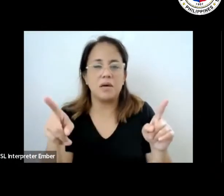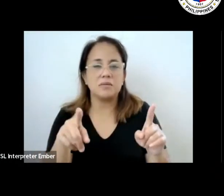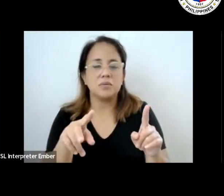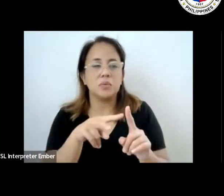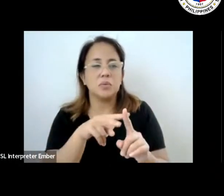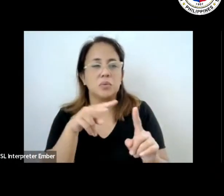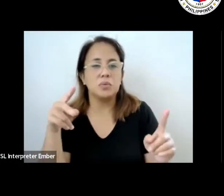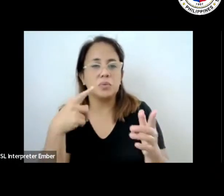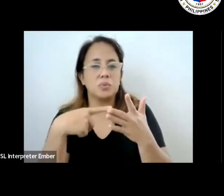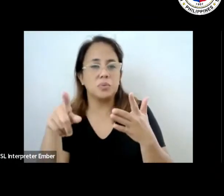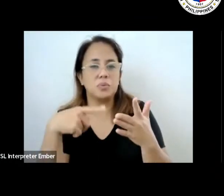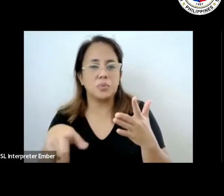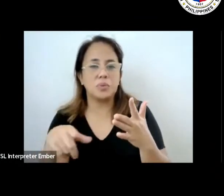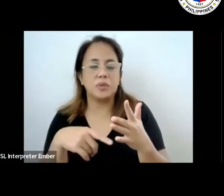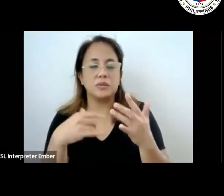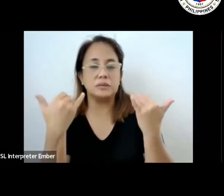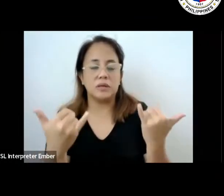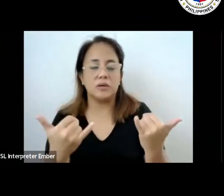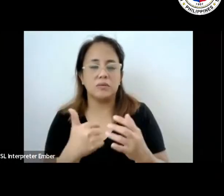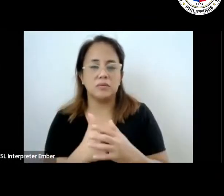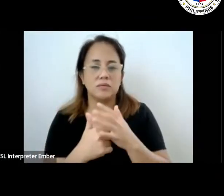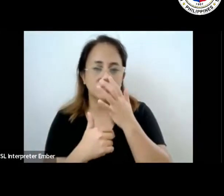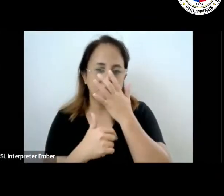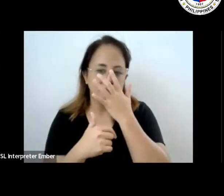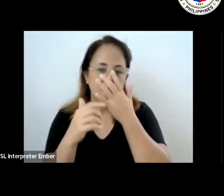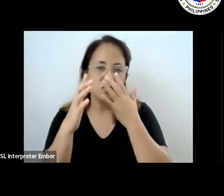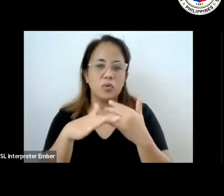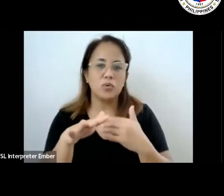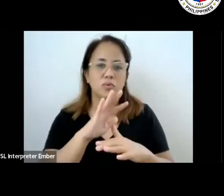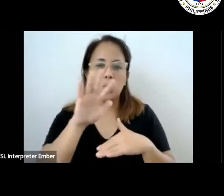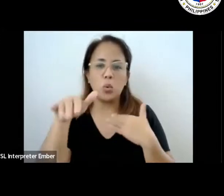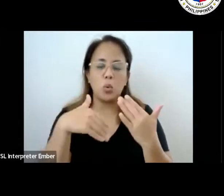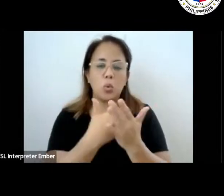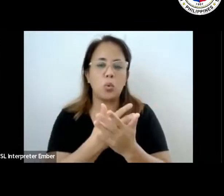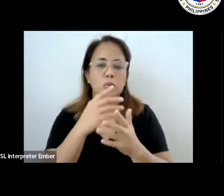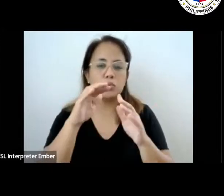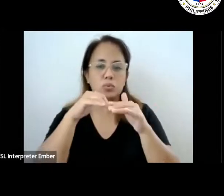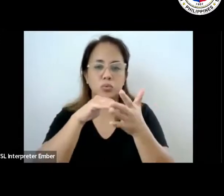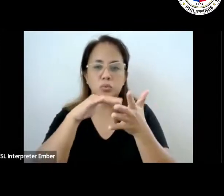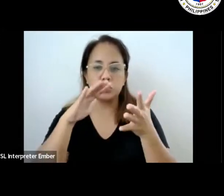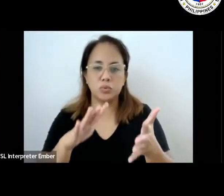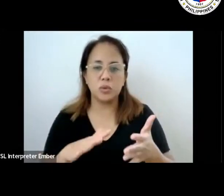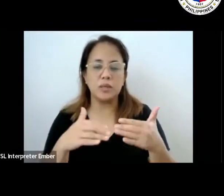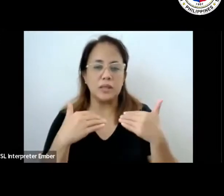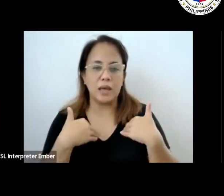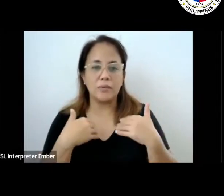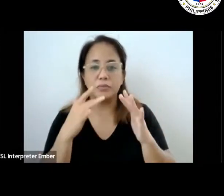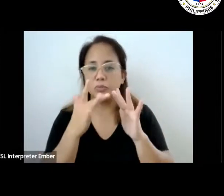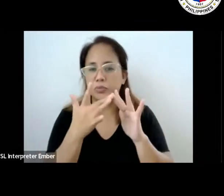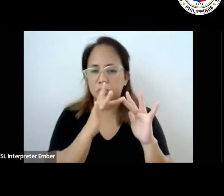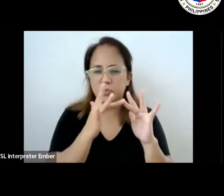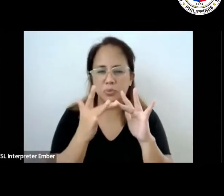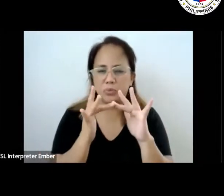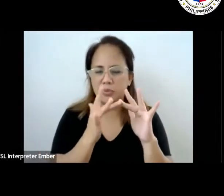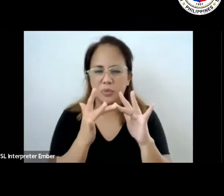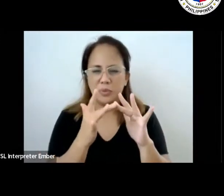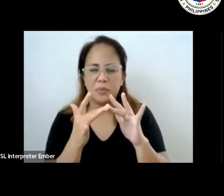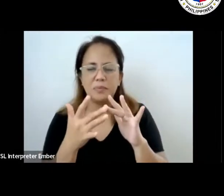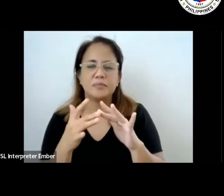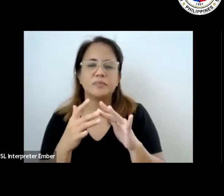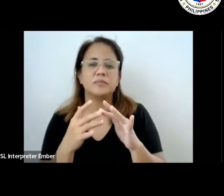in just looking at it as it is right now, almost all of our kids are really into the internet. So I would say